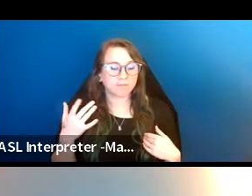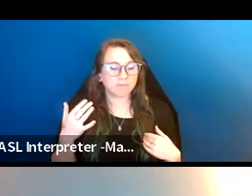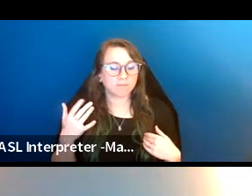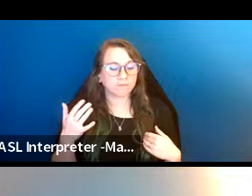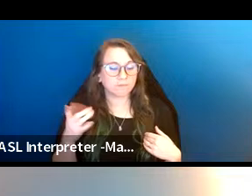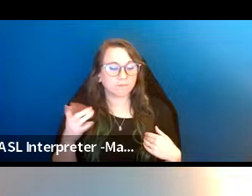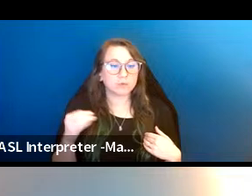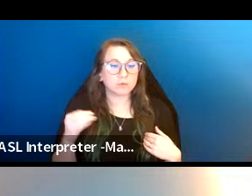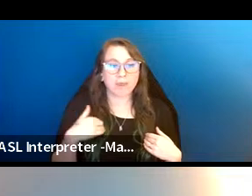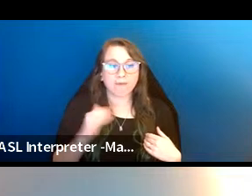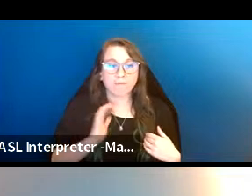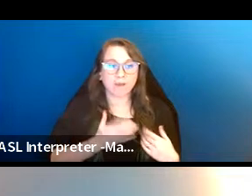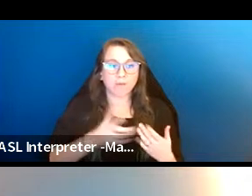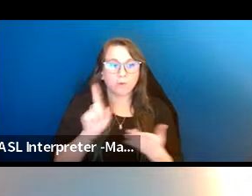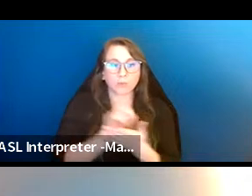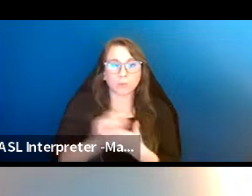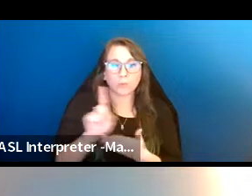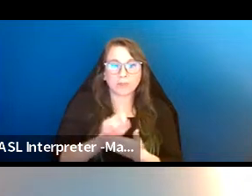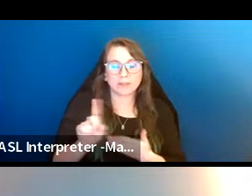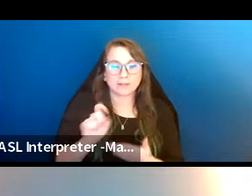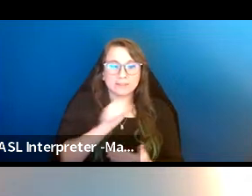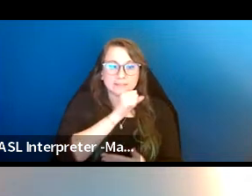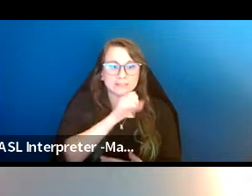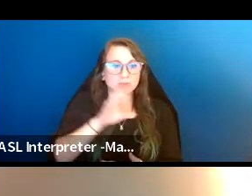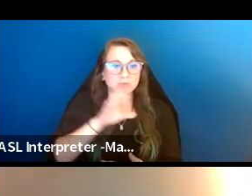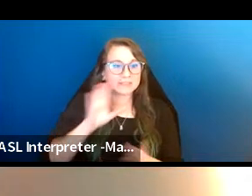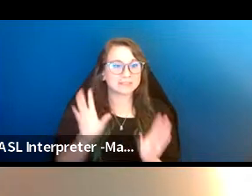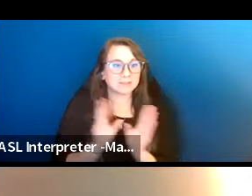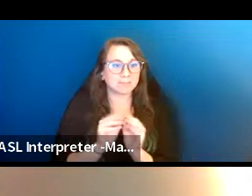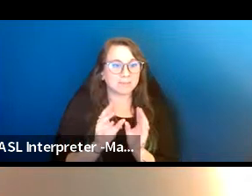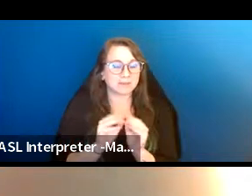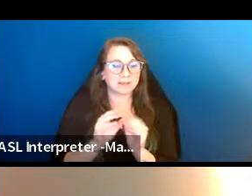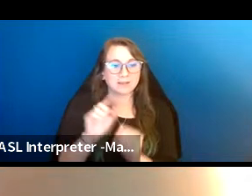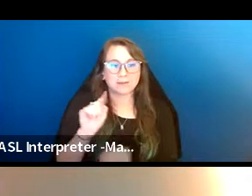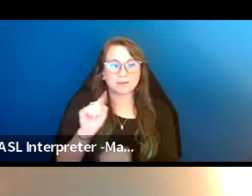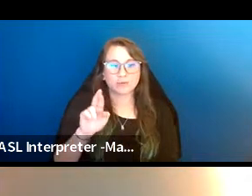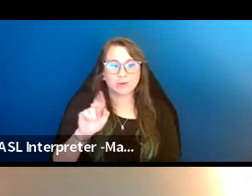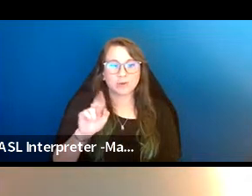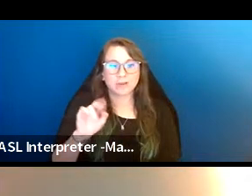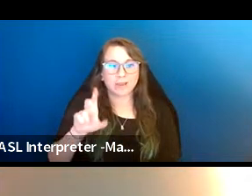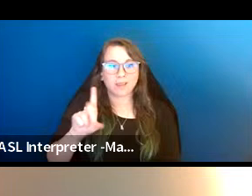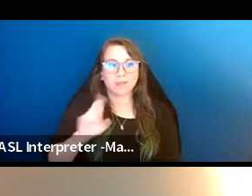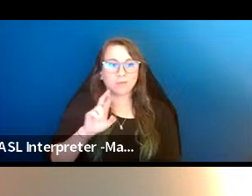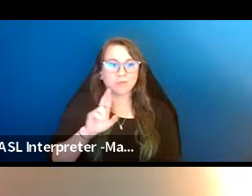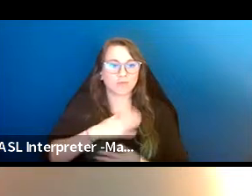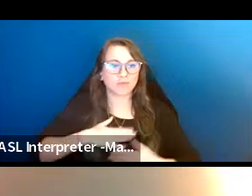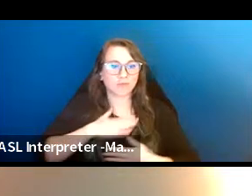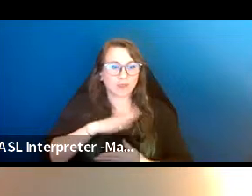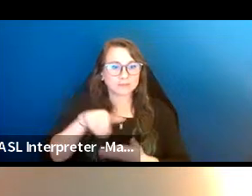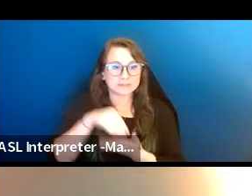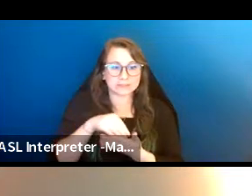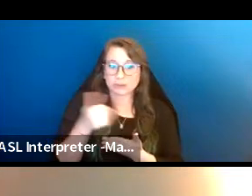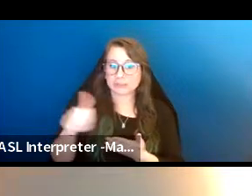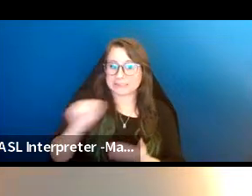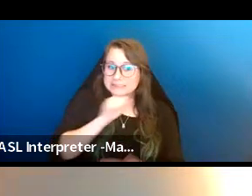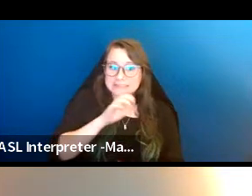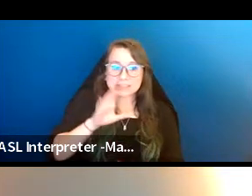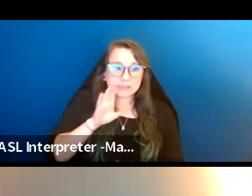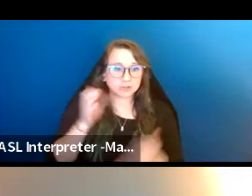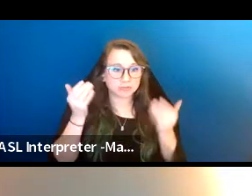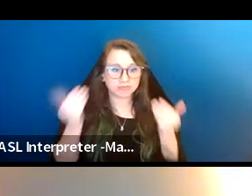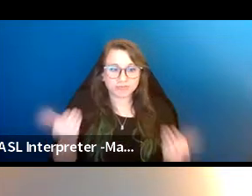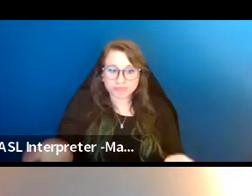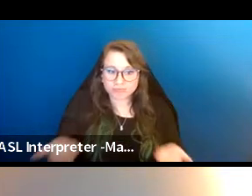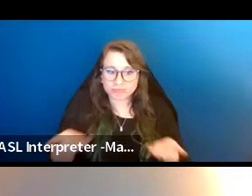our weekly senior citizens meetings at the Trinidad Rec Center. Um, any seniors in the area are invited to